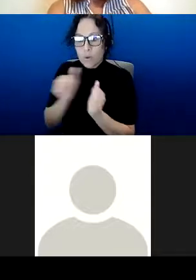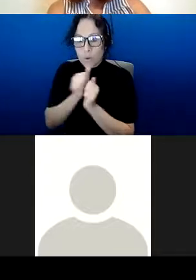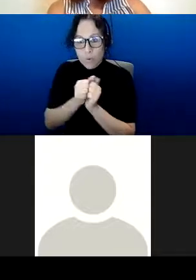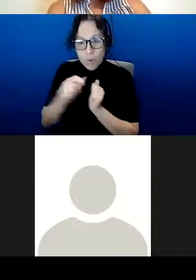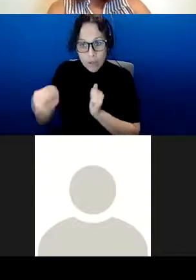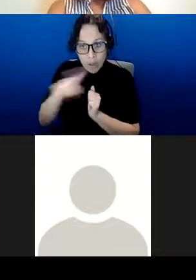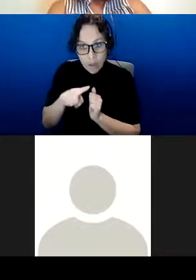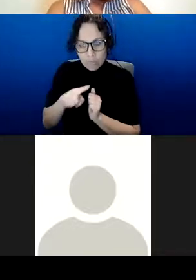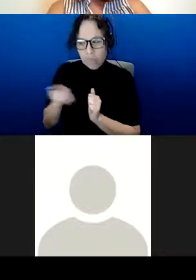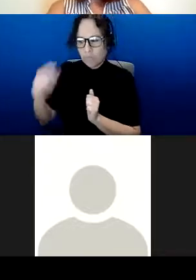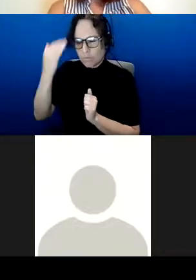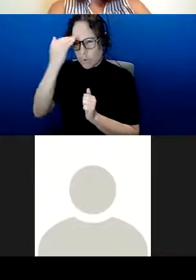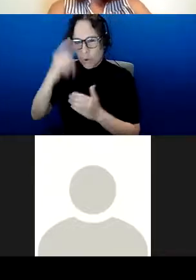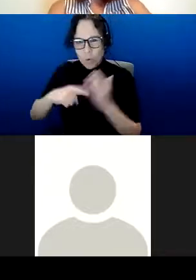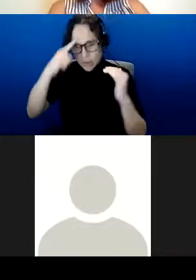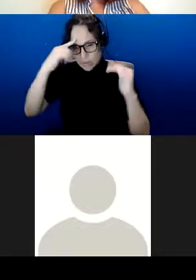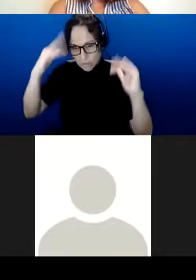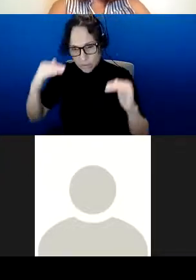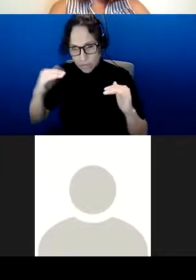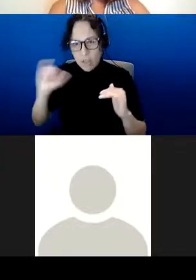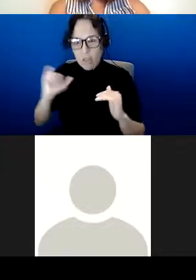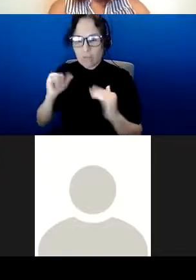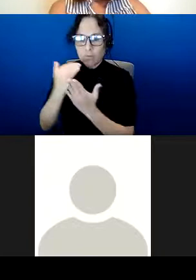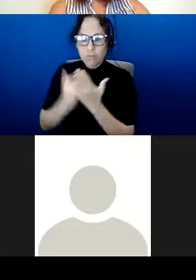to expect and their list of questions.